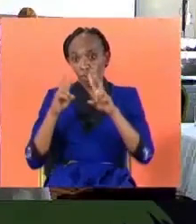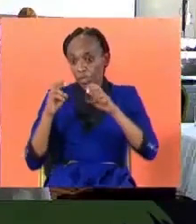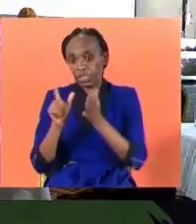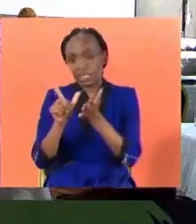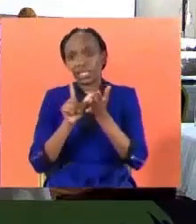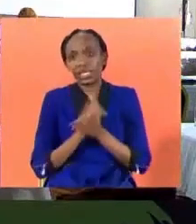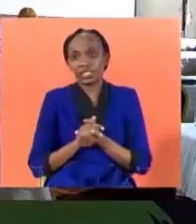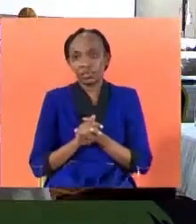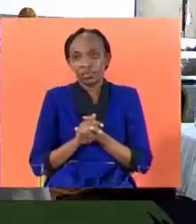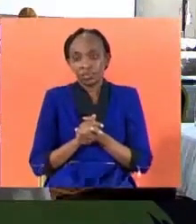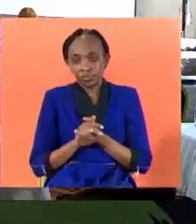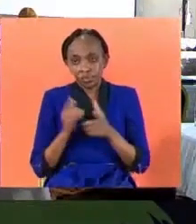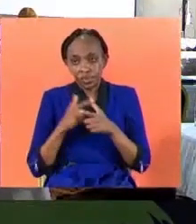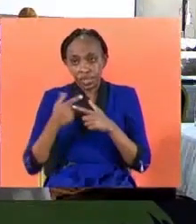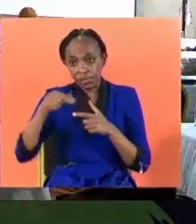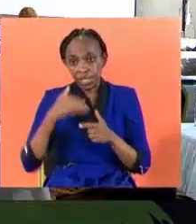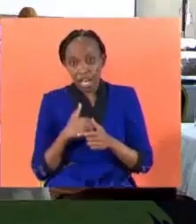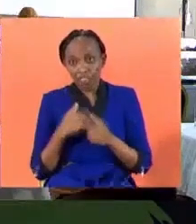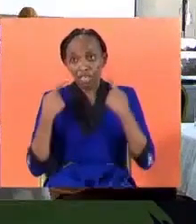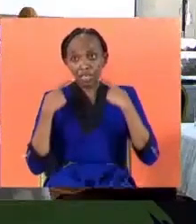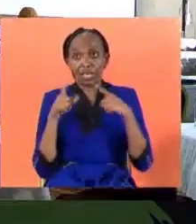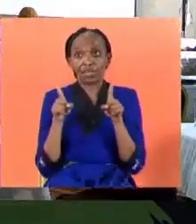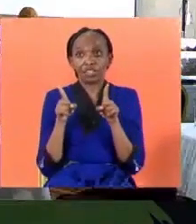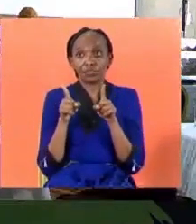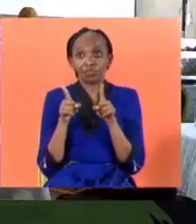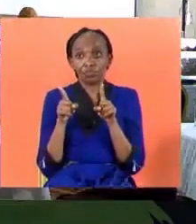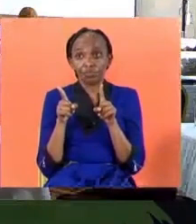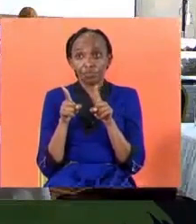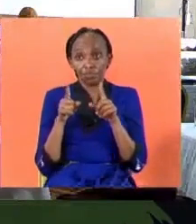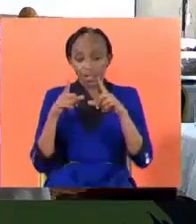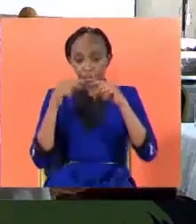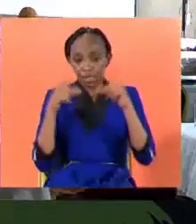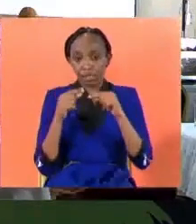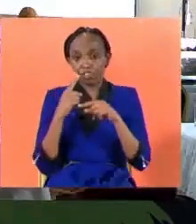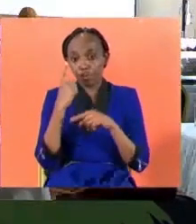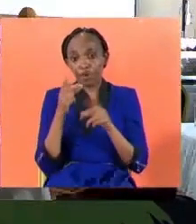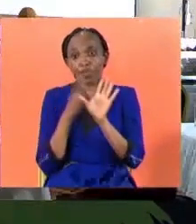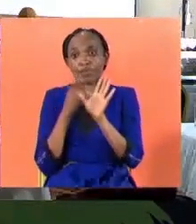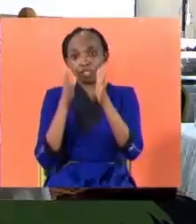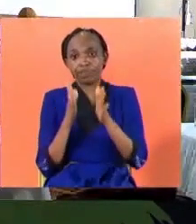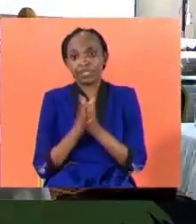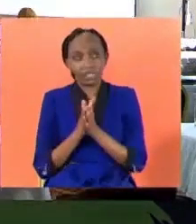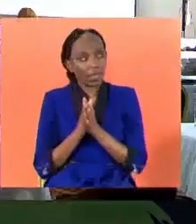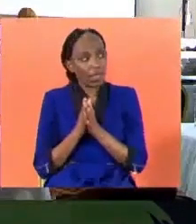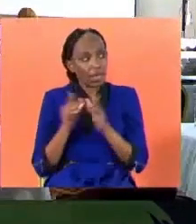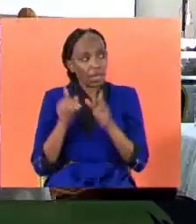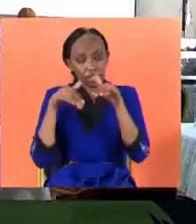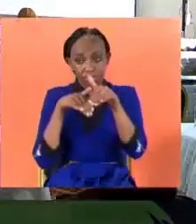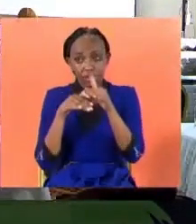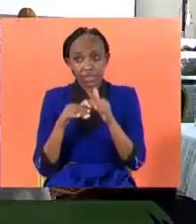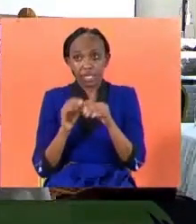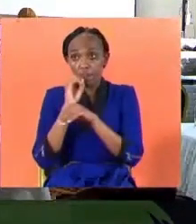debt. Then we have a declaration, a statement from one of the participants is as follows.